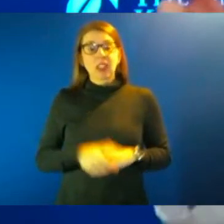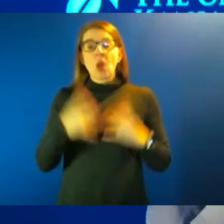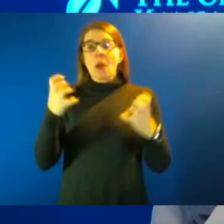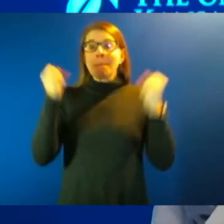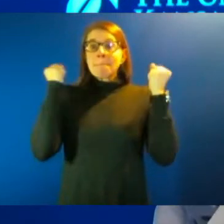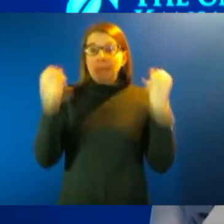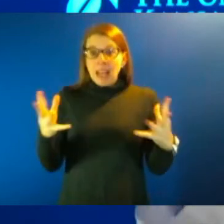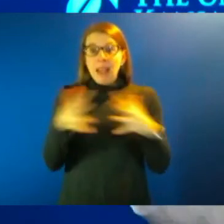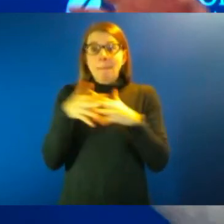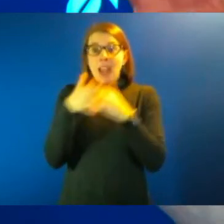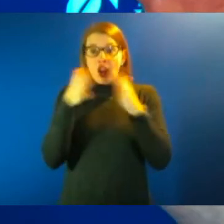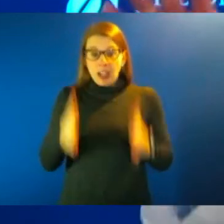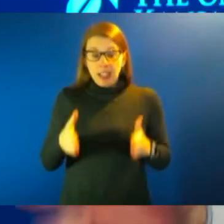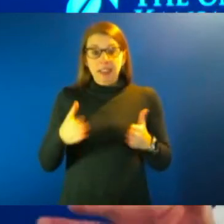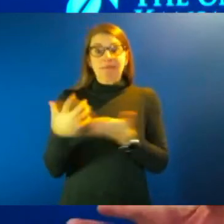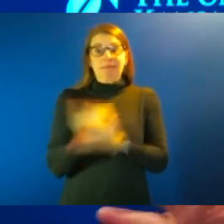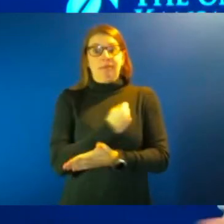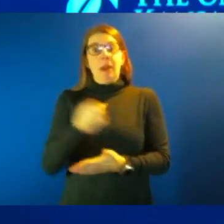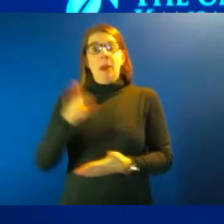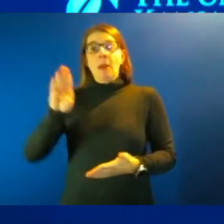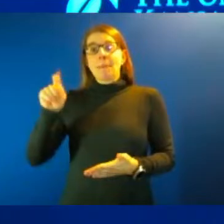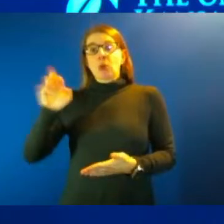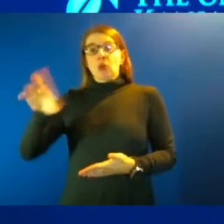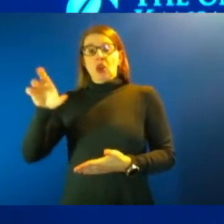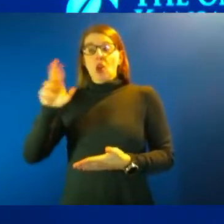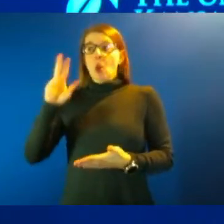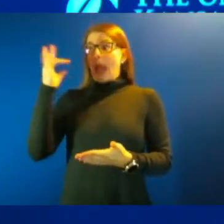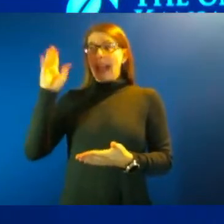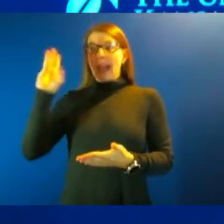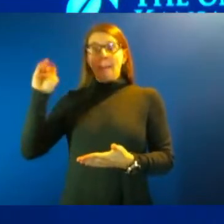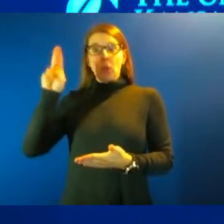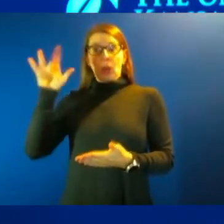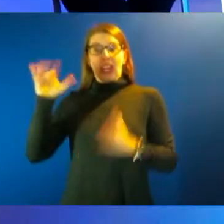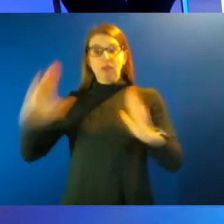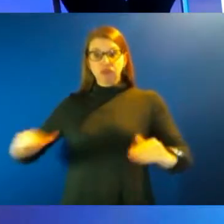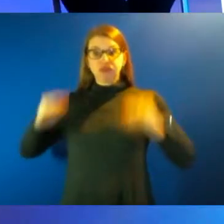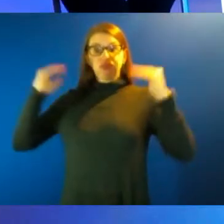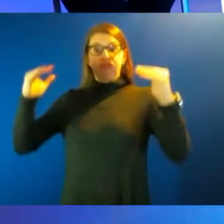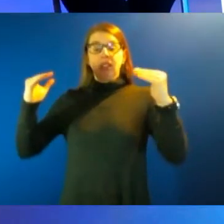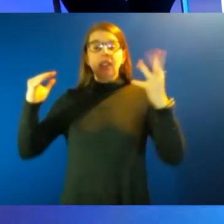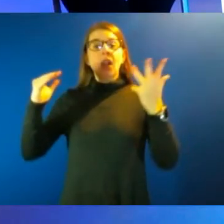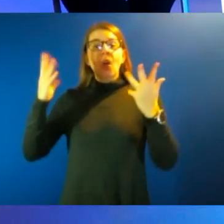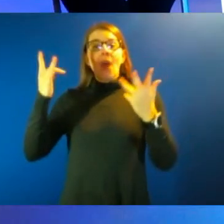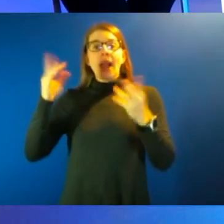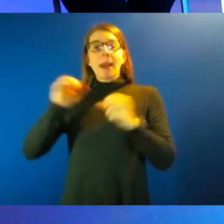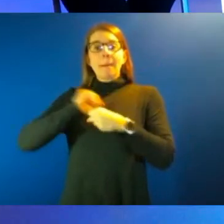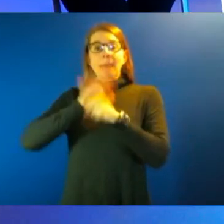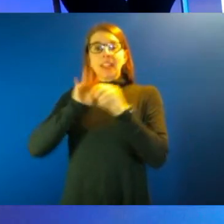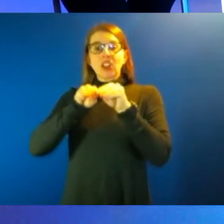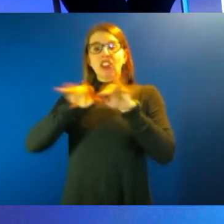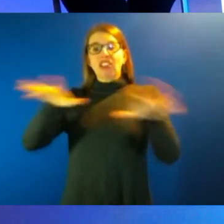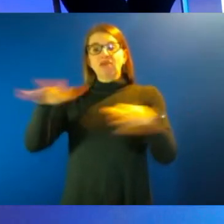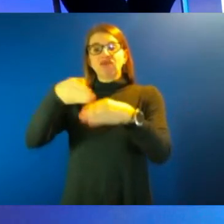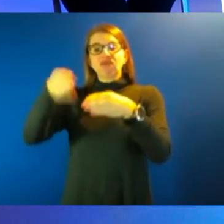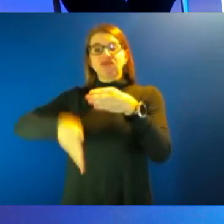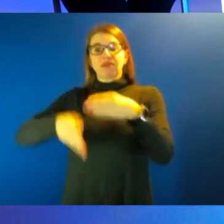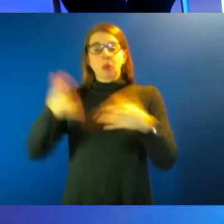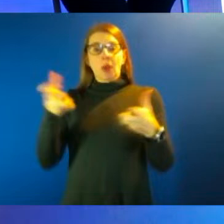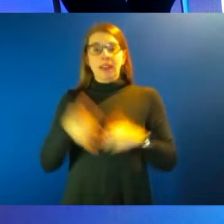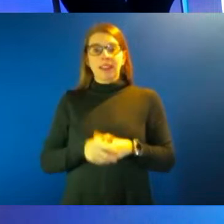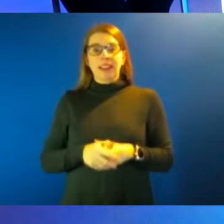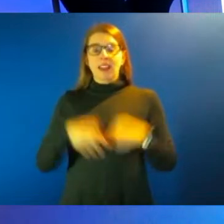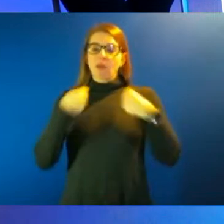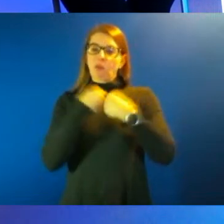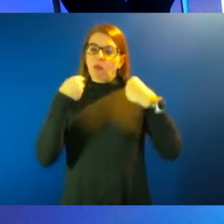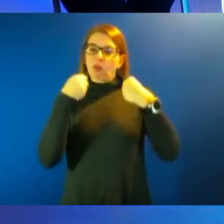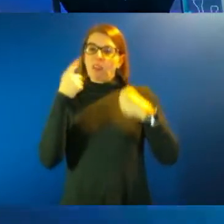shot, maintain their higher level of immunity so we can help end the pandemic. So well done. Thank you. Can I get a little Friday You fist do. bump? Friday Well fist done. bump. I I like love